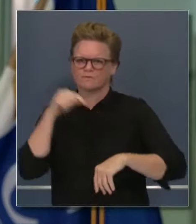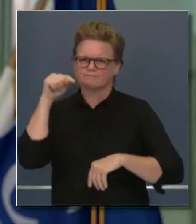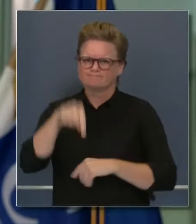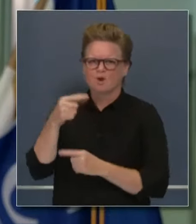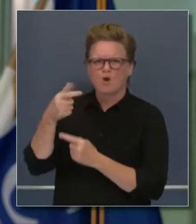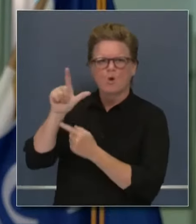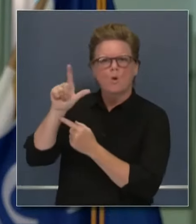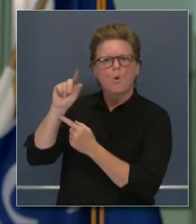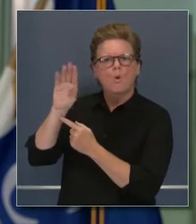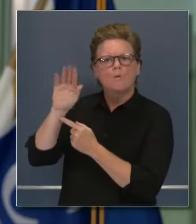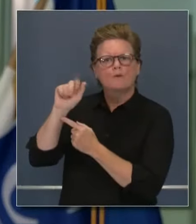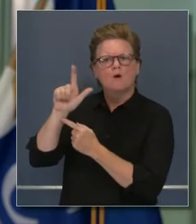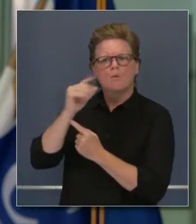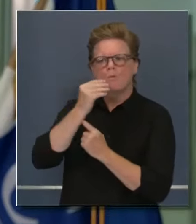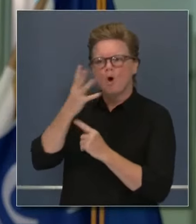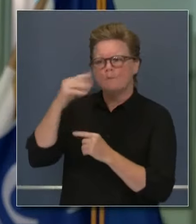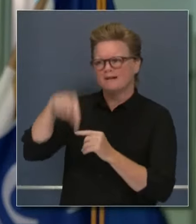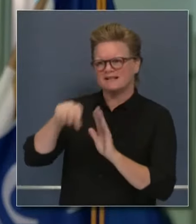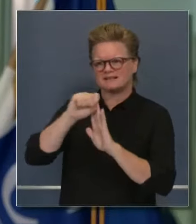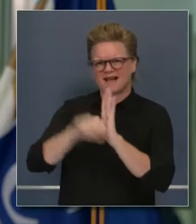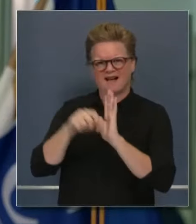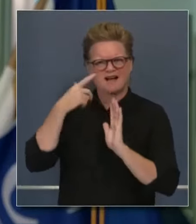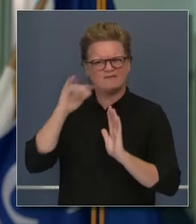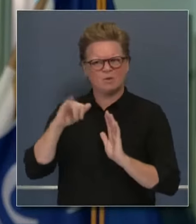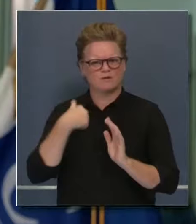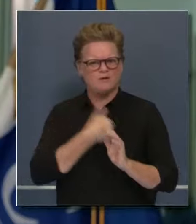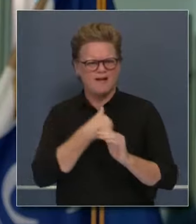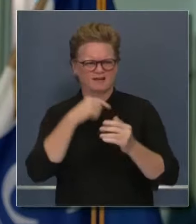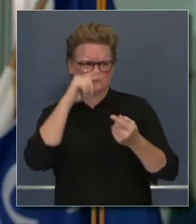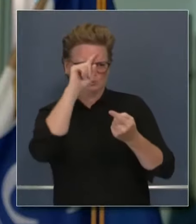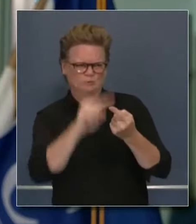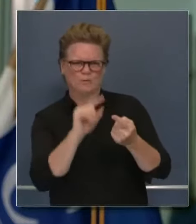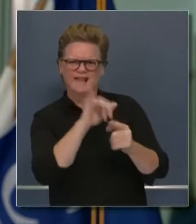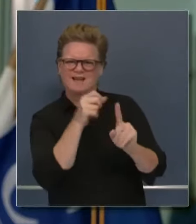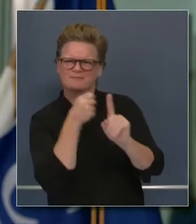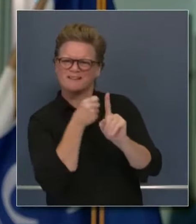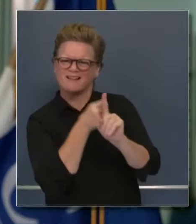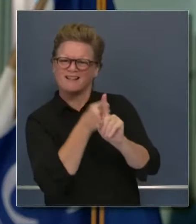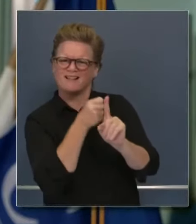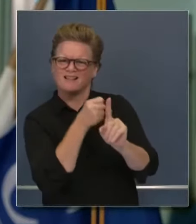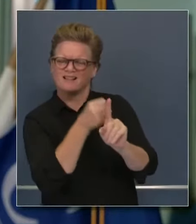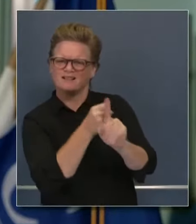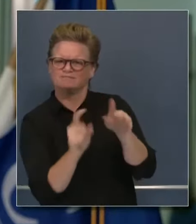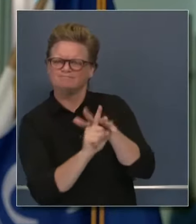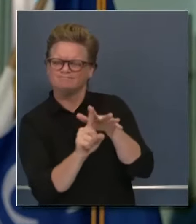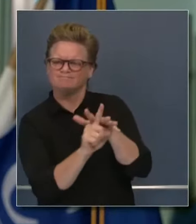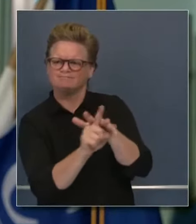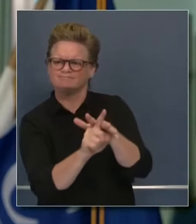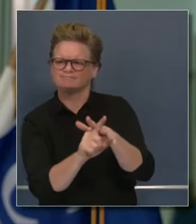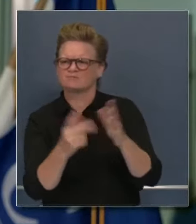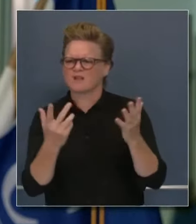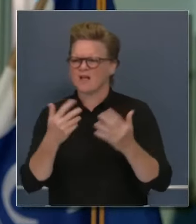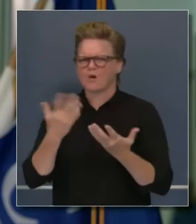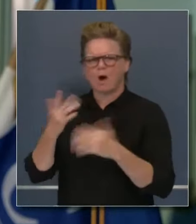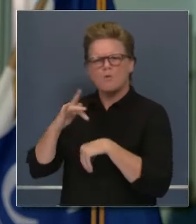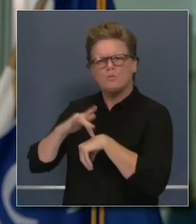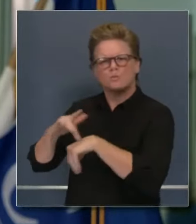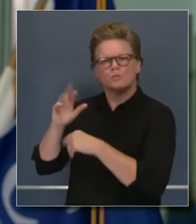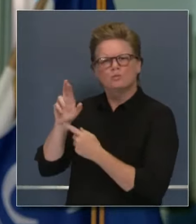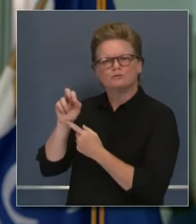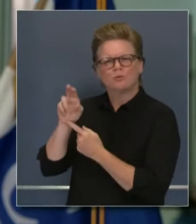be forthcoming in this space as well. As it relates to the resource question, here's the good news. As it relates to Colorado, you